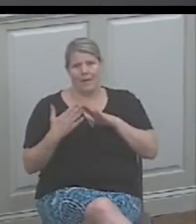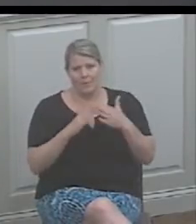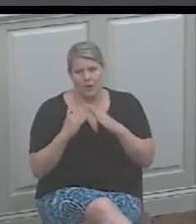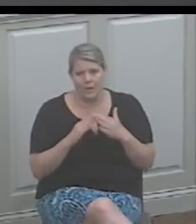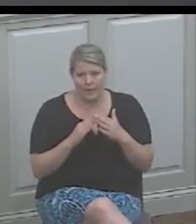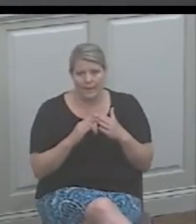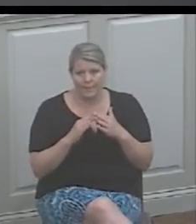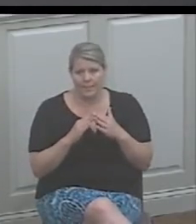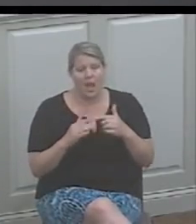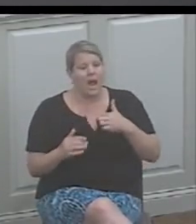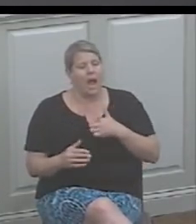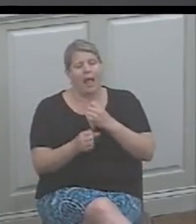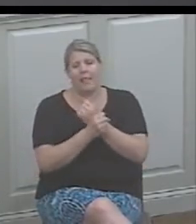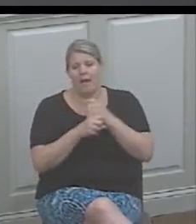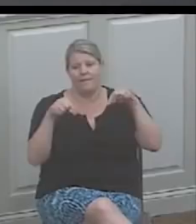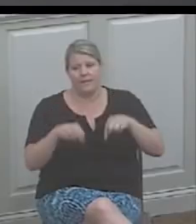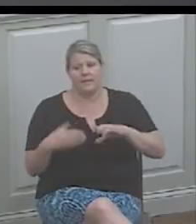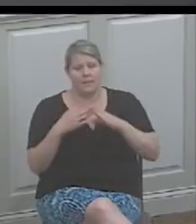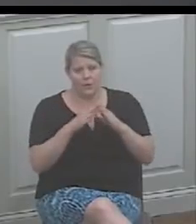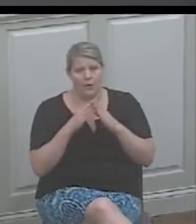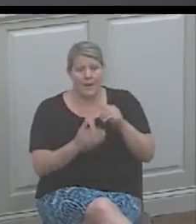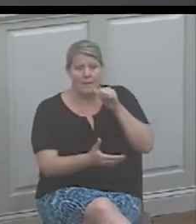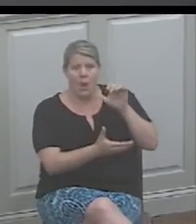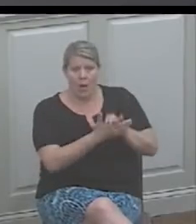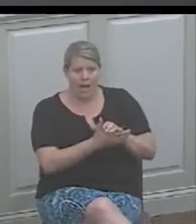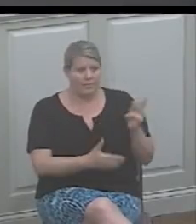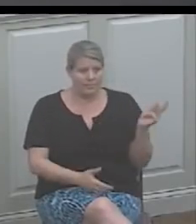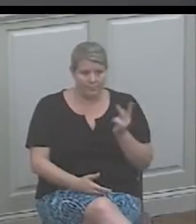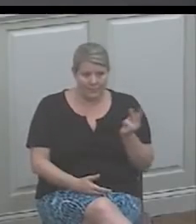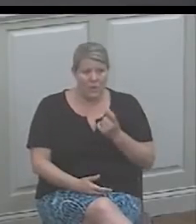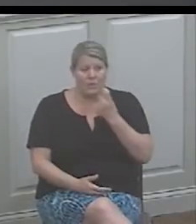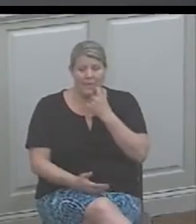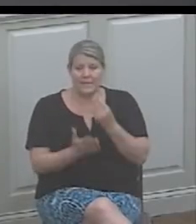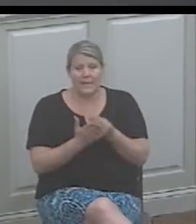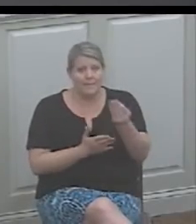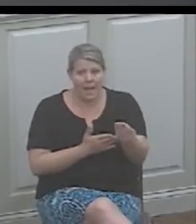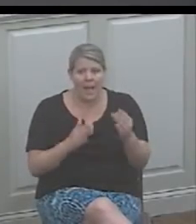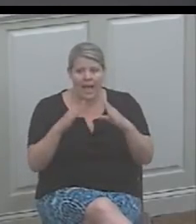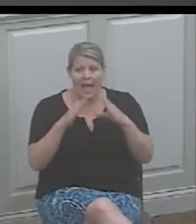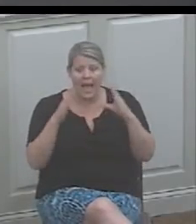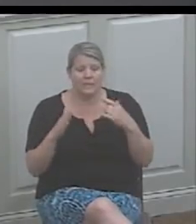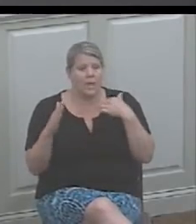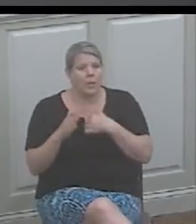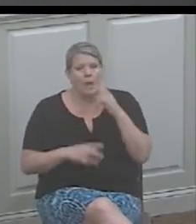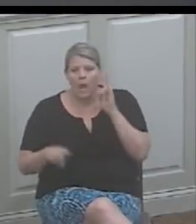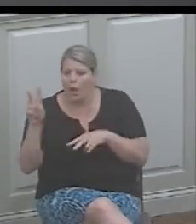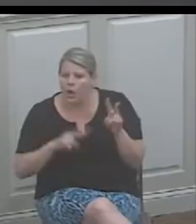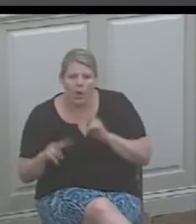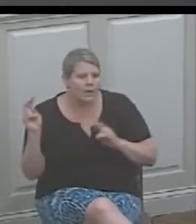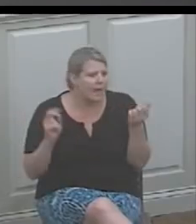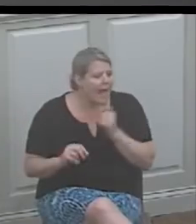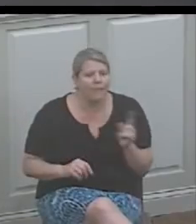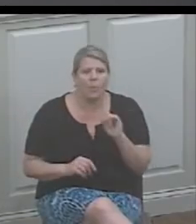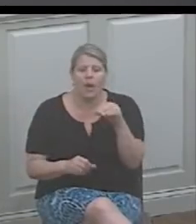To reiterate, I love this community. Me and my wife just recently purchased a home, and we looked everywhere in the city of Danville, everywhere in Boyle County, similar to some